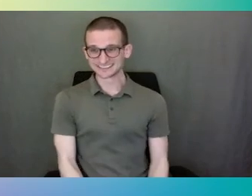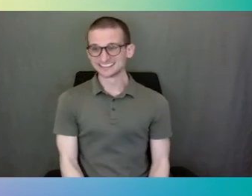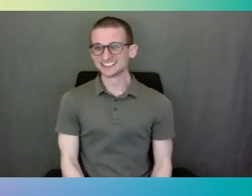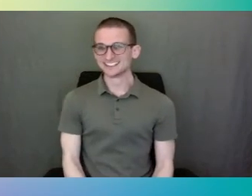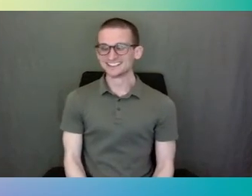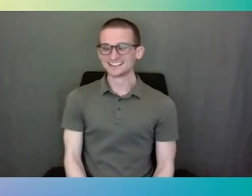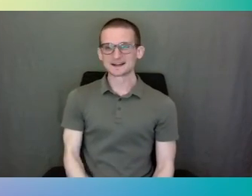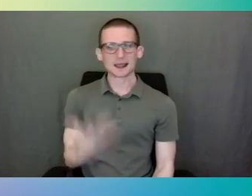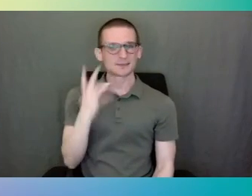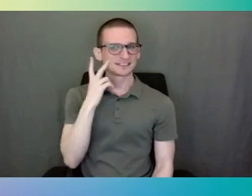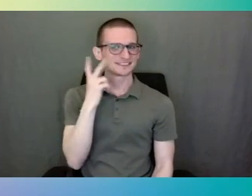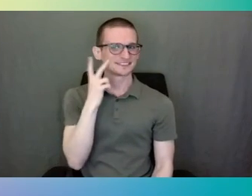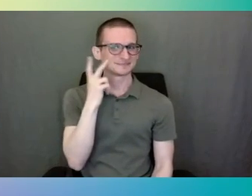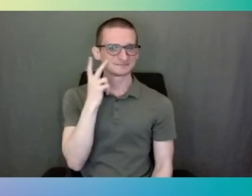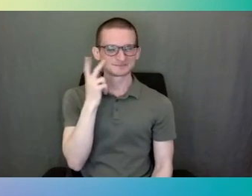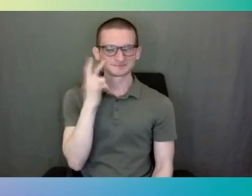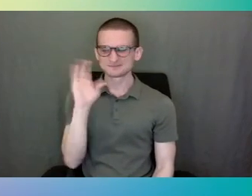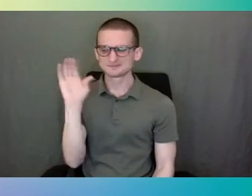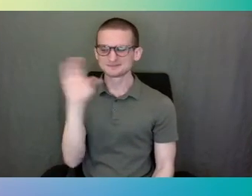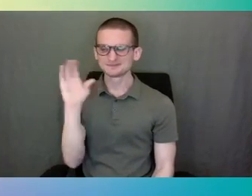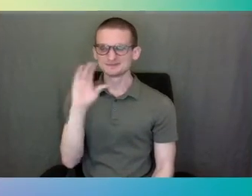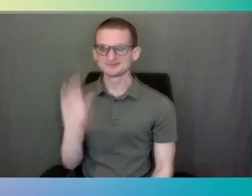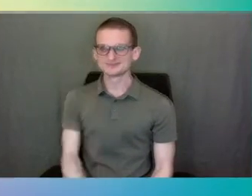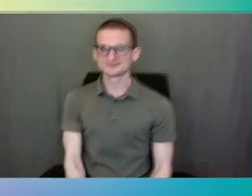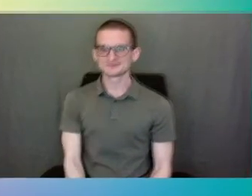Let's see if I can.